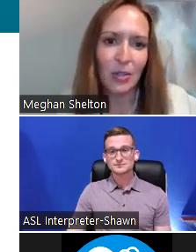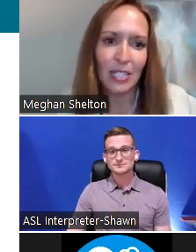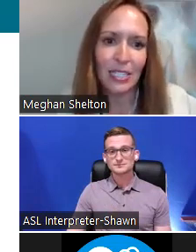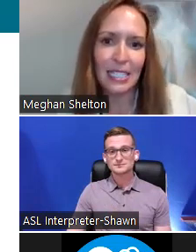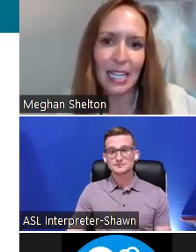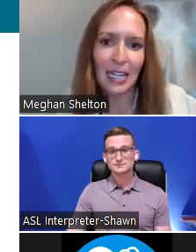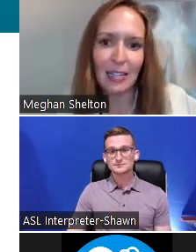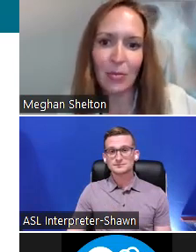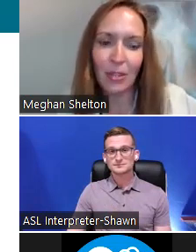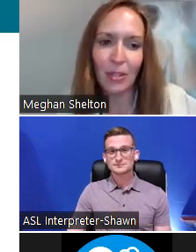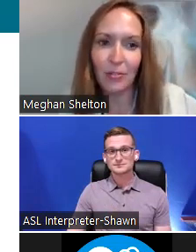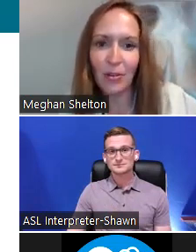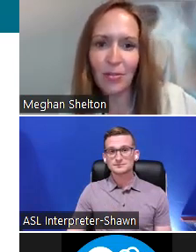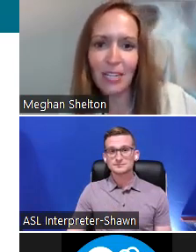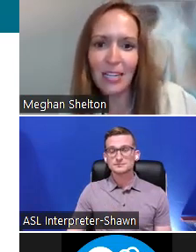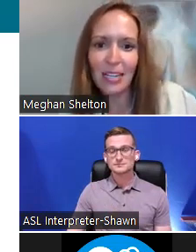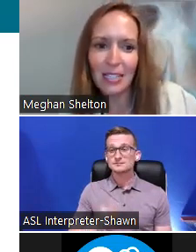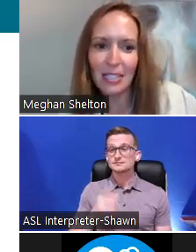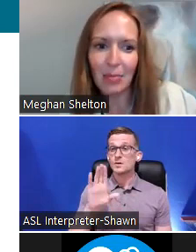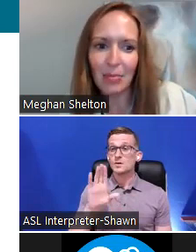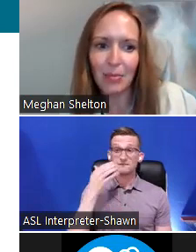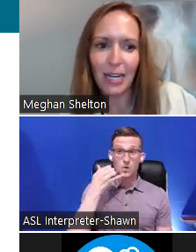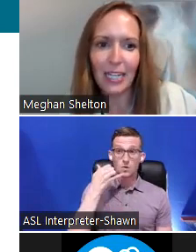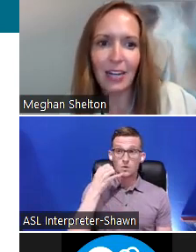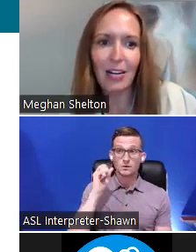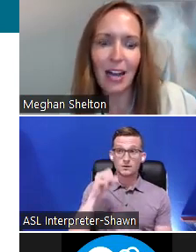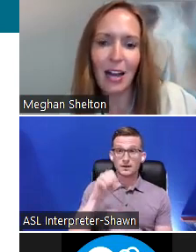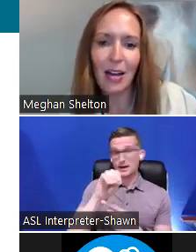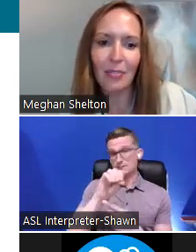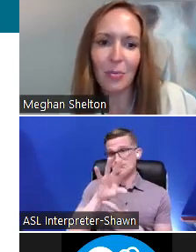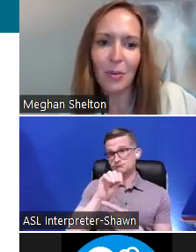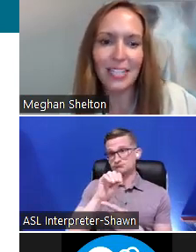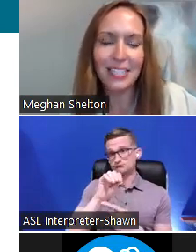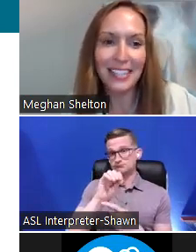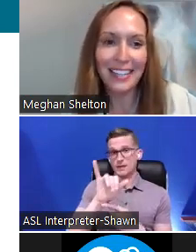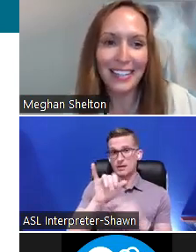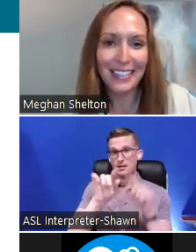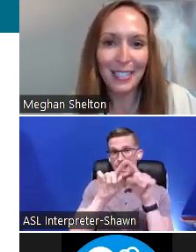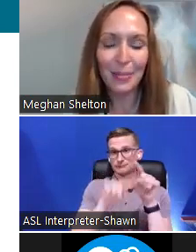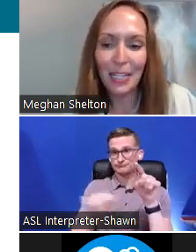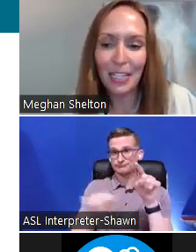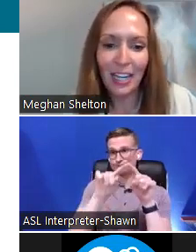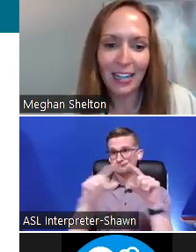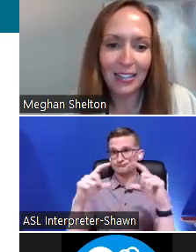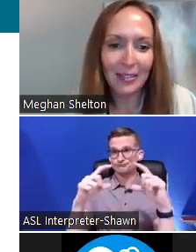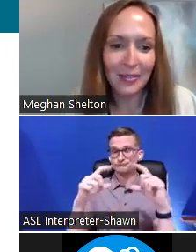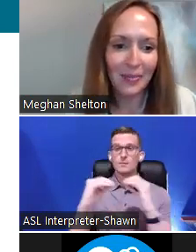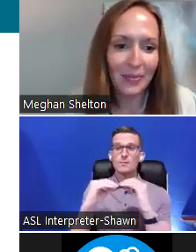And you can scan with your phone this little emblem right here for more ways to stay connected to the